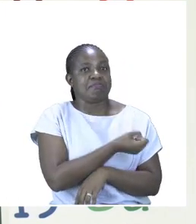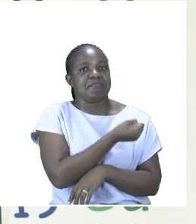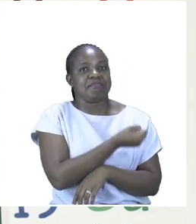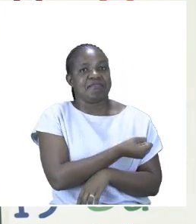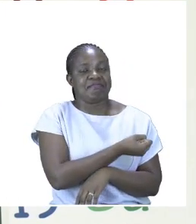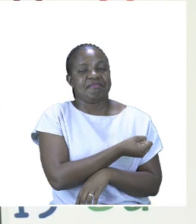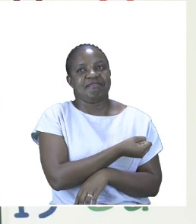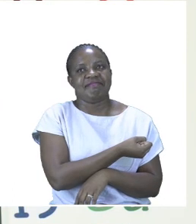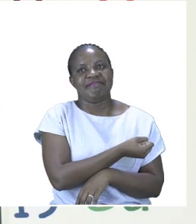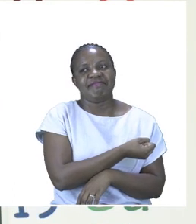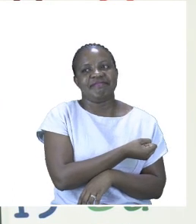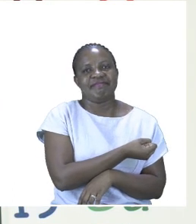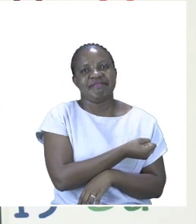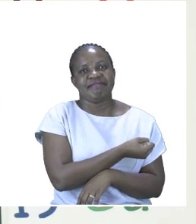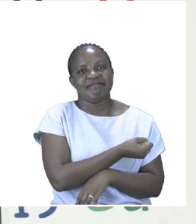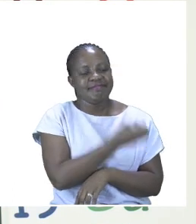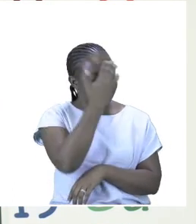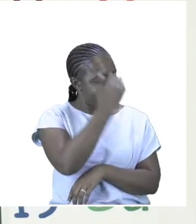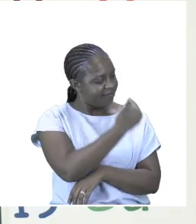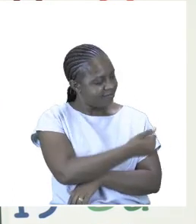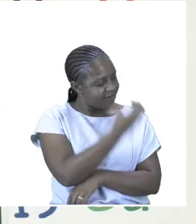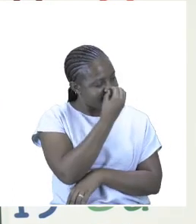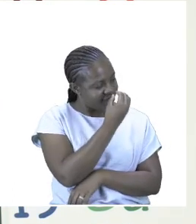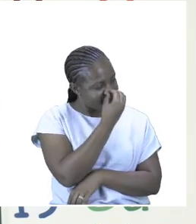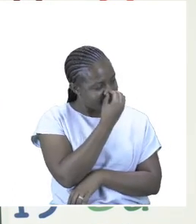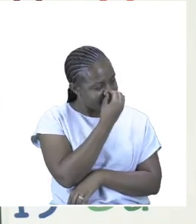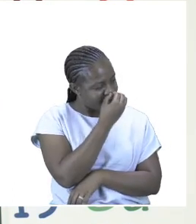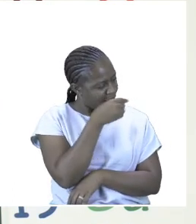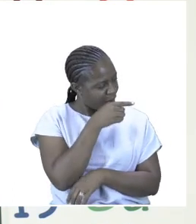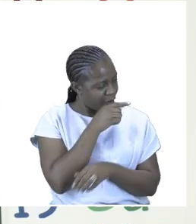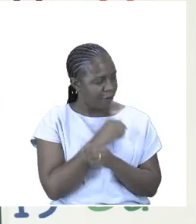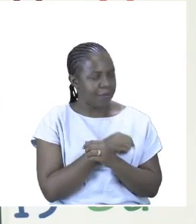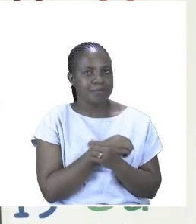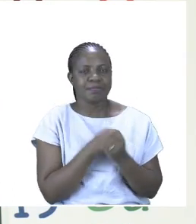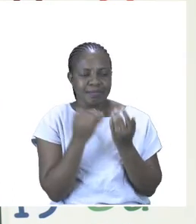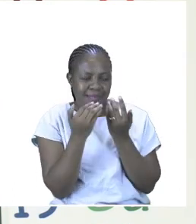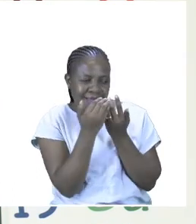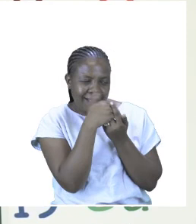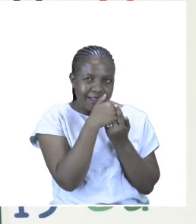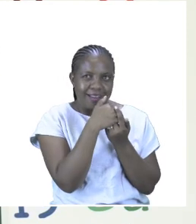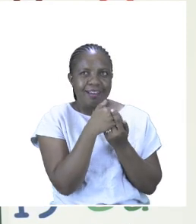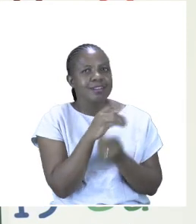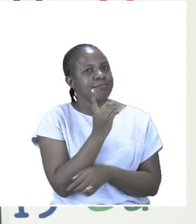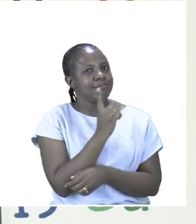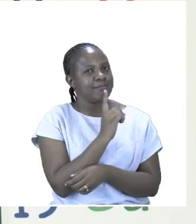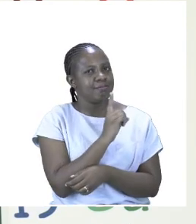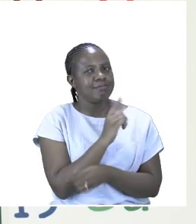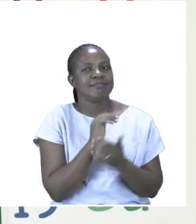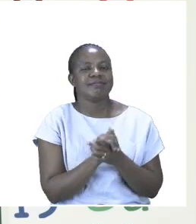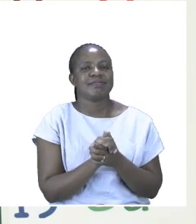There he is. Hello, Zoshi. Sneaking up on me, hey?